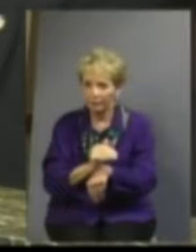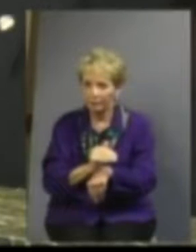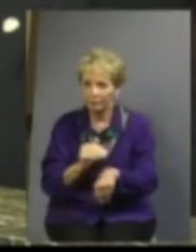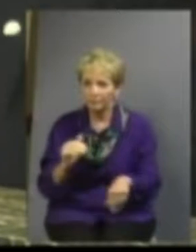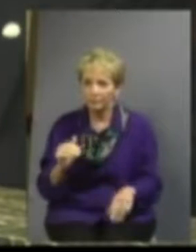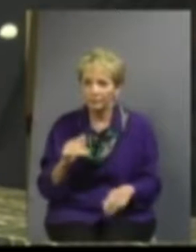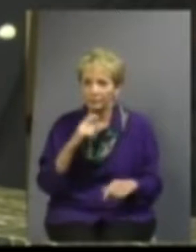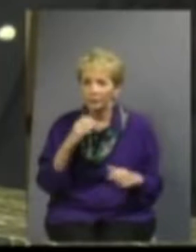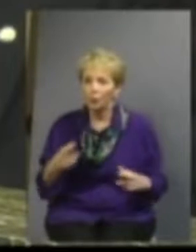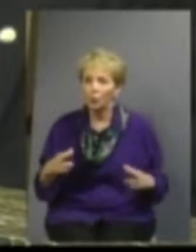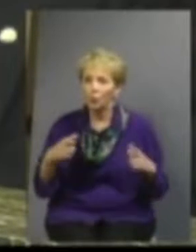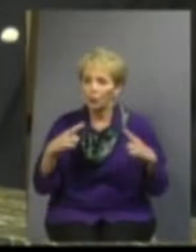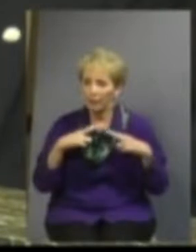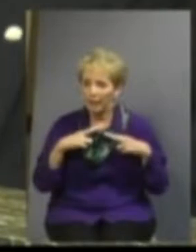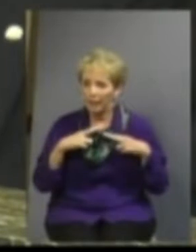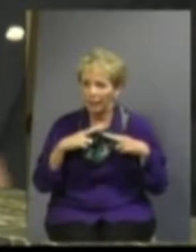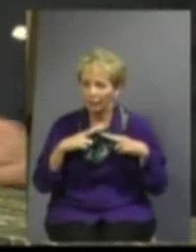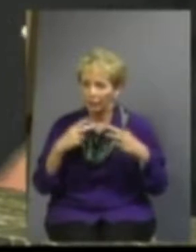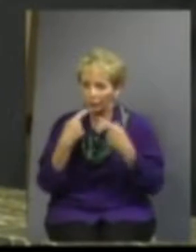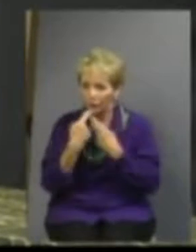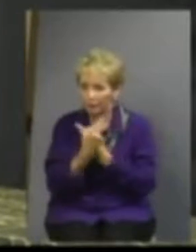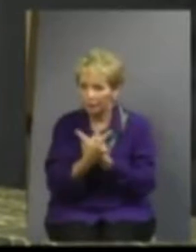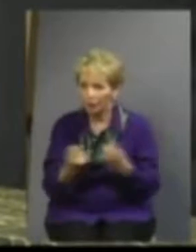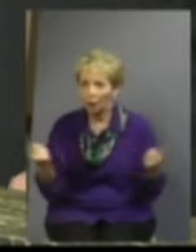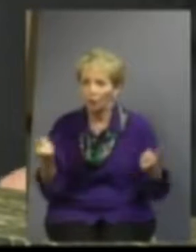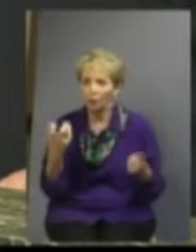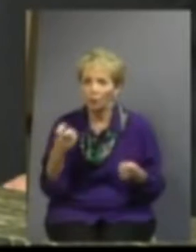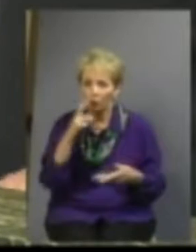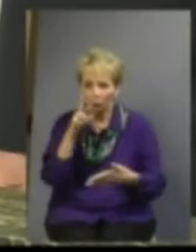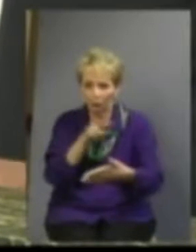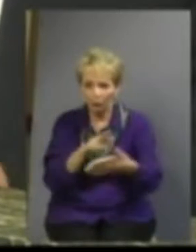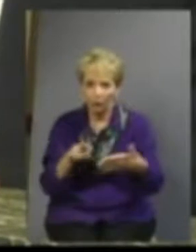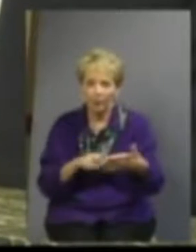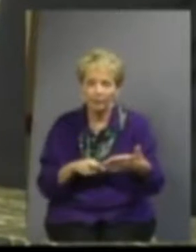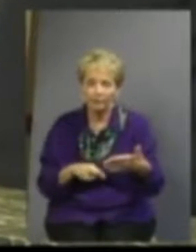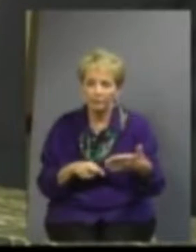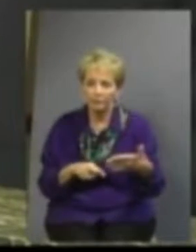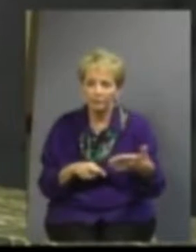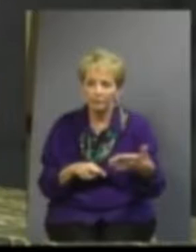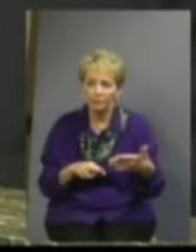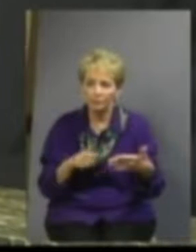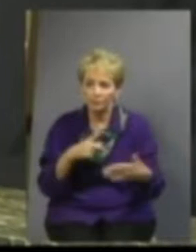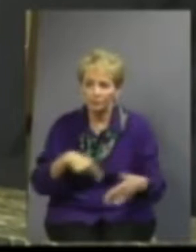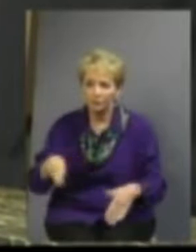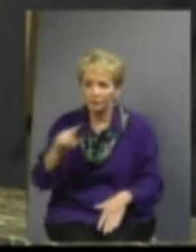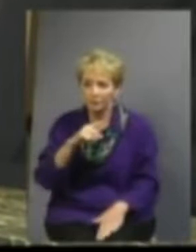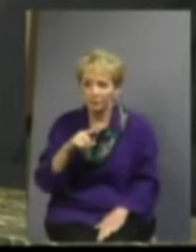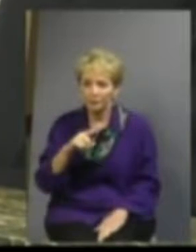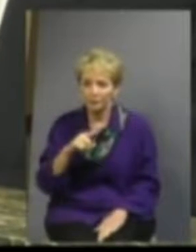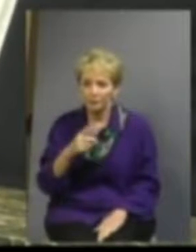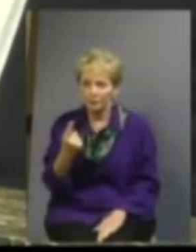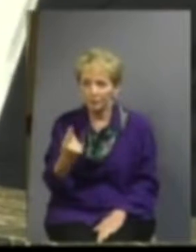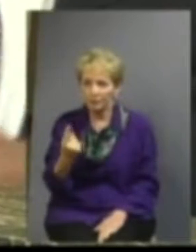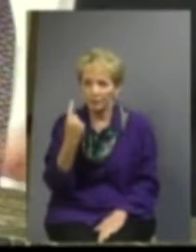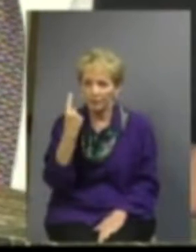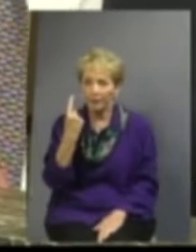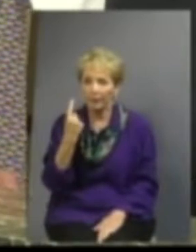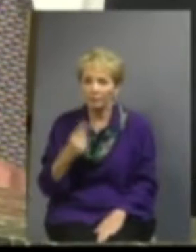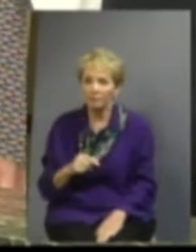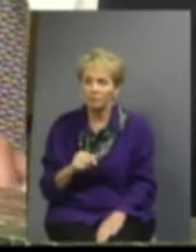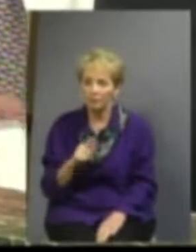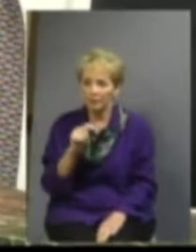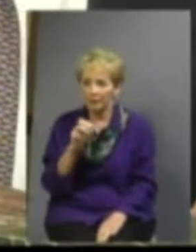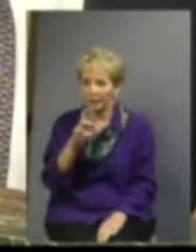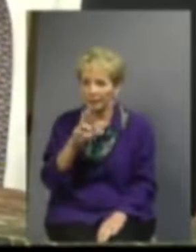have a retiree resolution, and I want to read it, and Terry, you can come toward the microphone if you